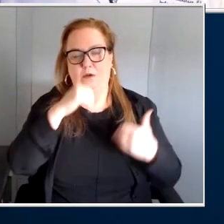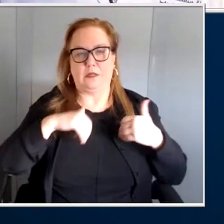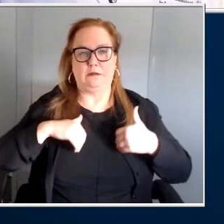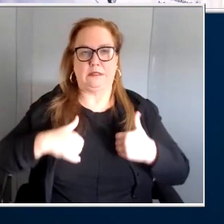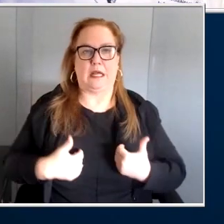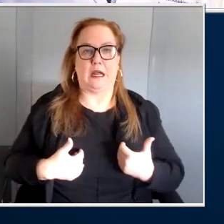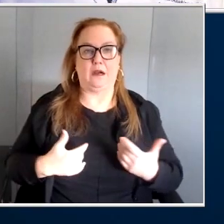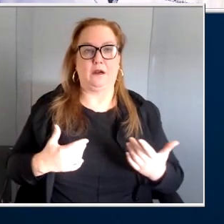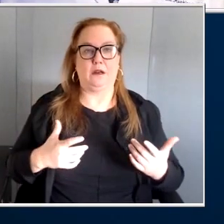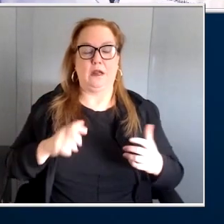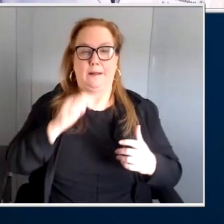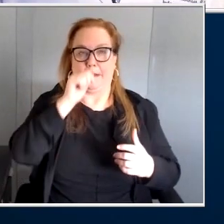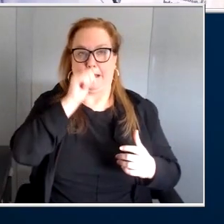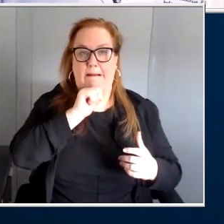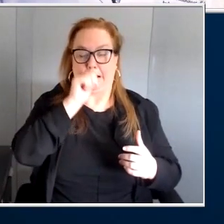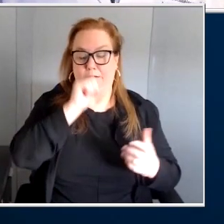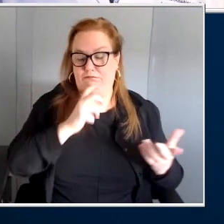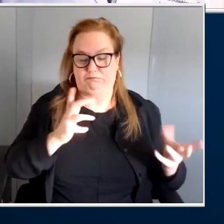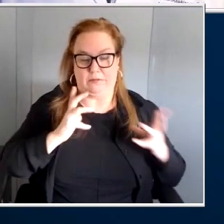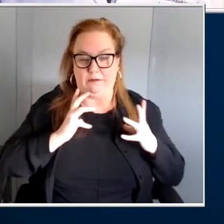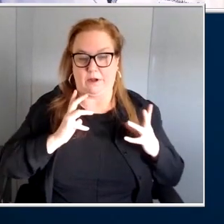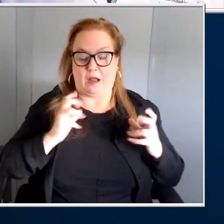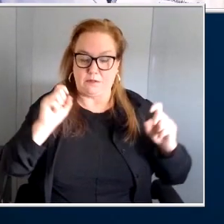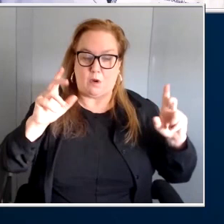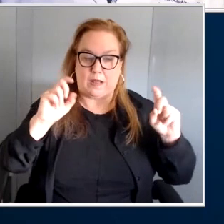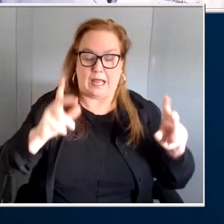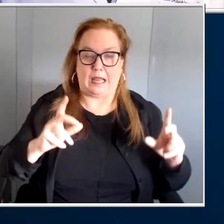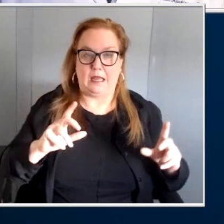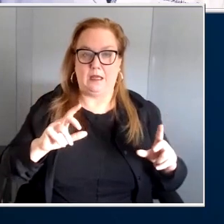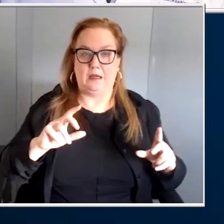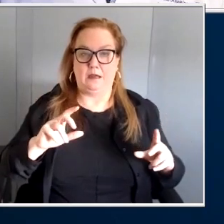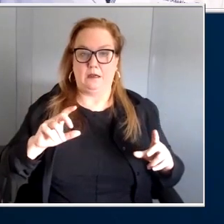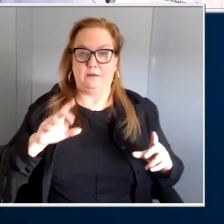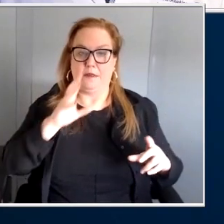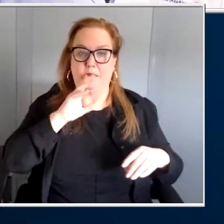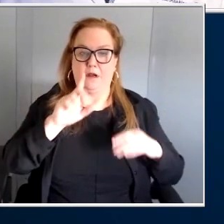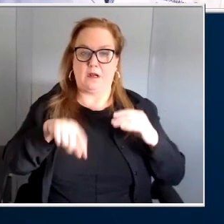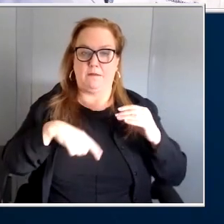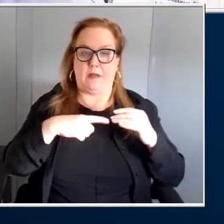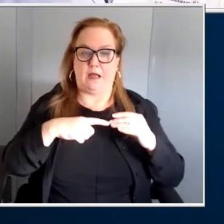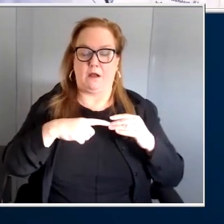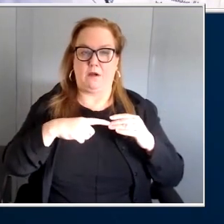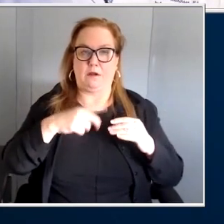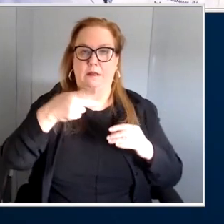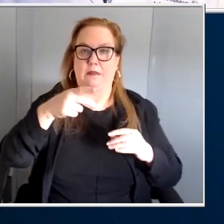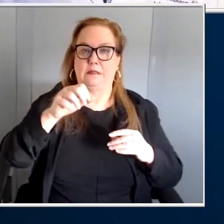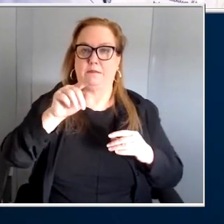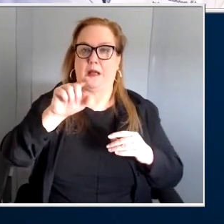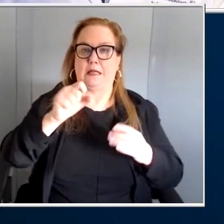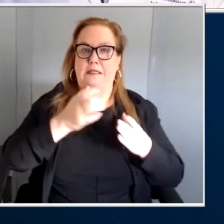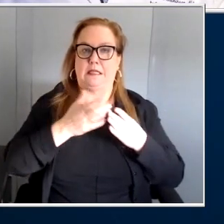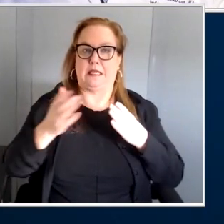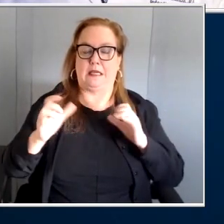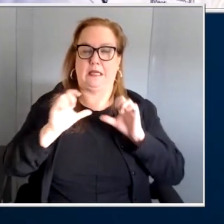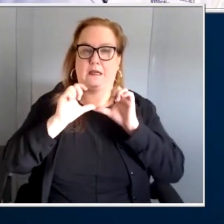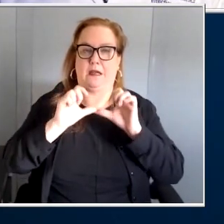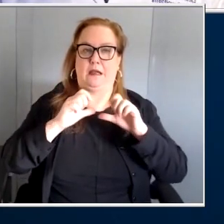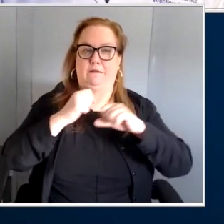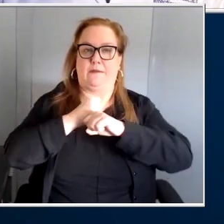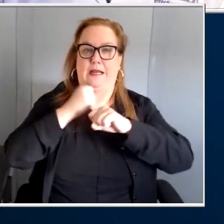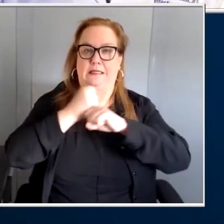got through that without a problem. But Dr. Scrimshire, talk to us a little bit about this POTS thing and about ongoing fights around